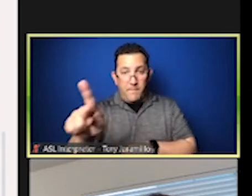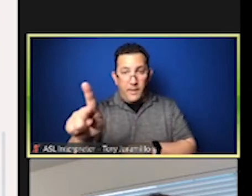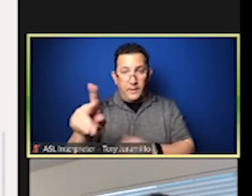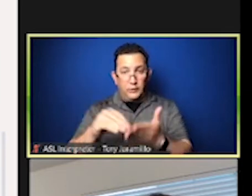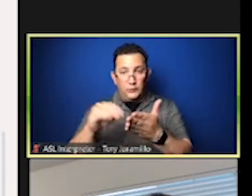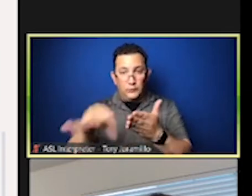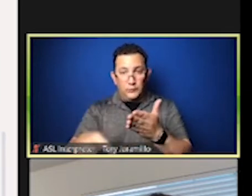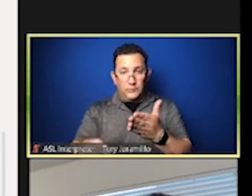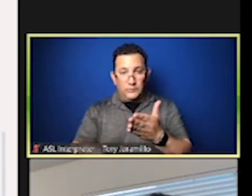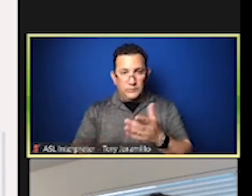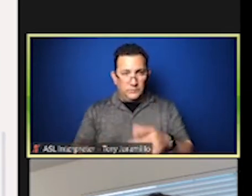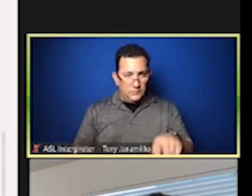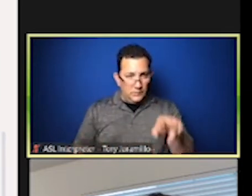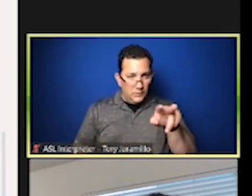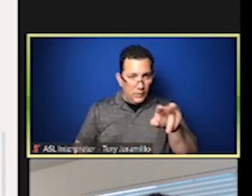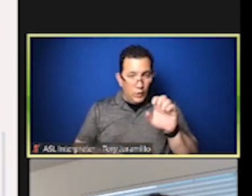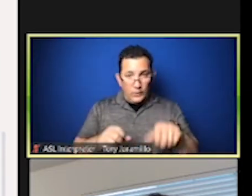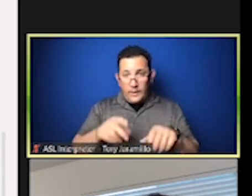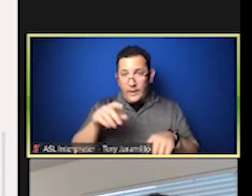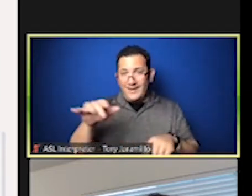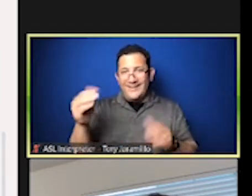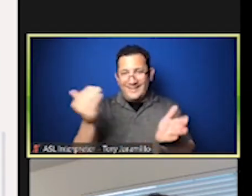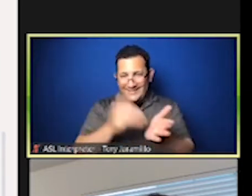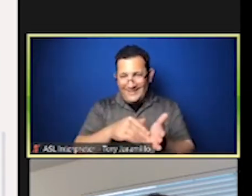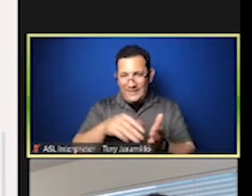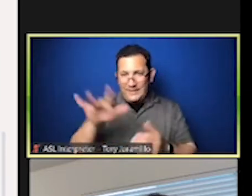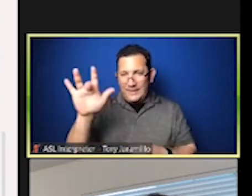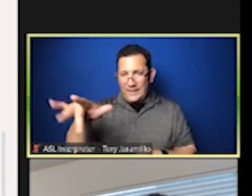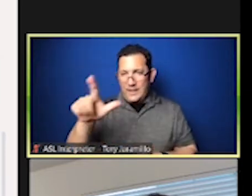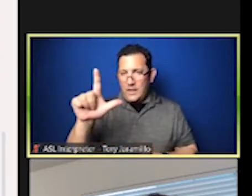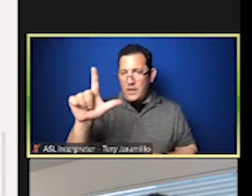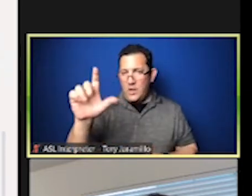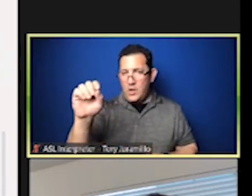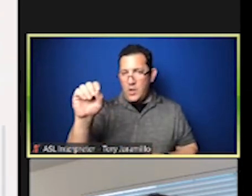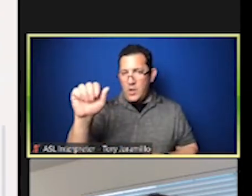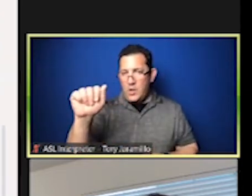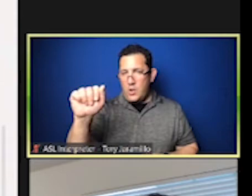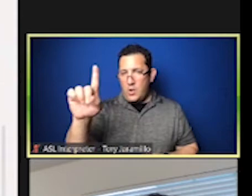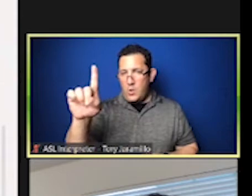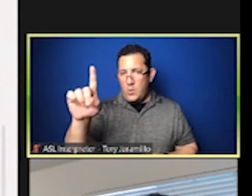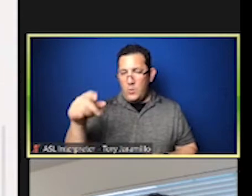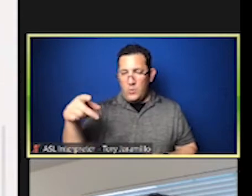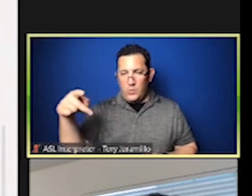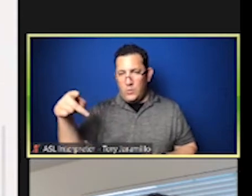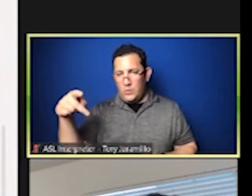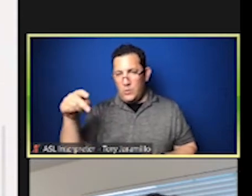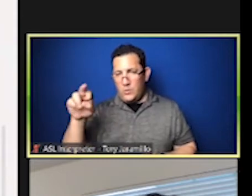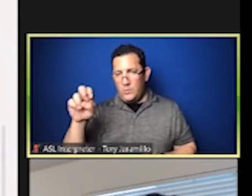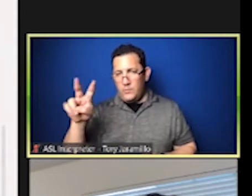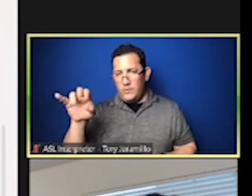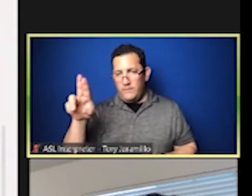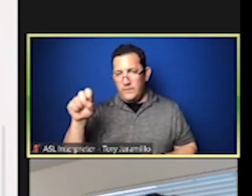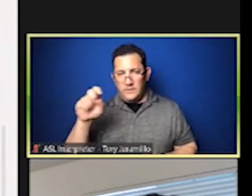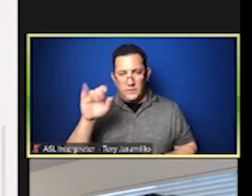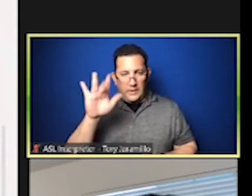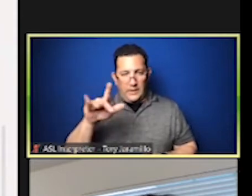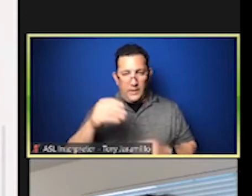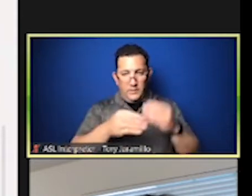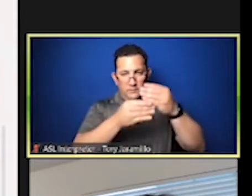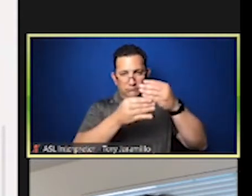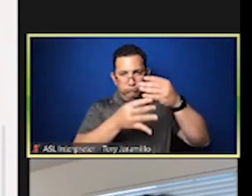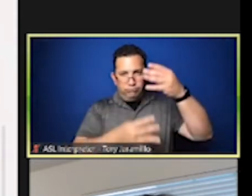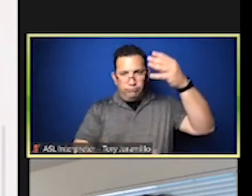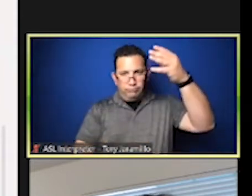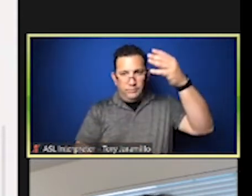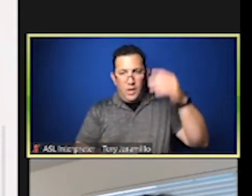again, we have a load previous wording here that we can click on and see any others that might show up.